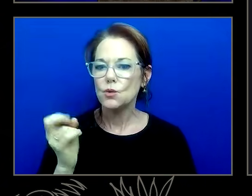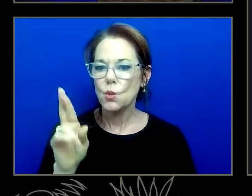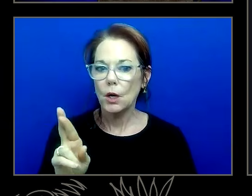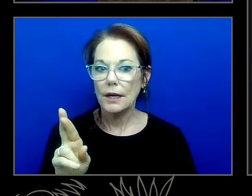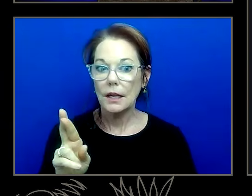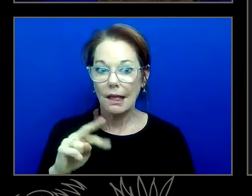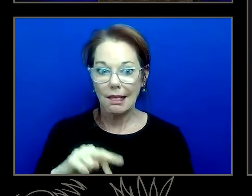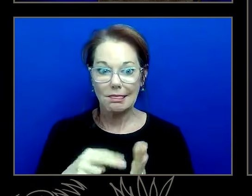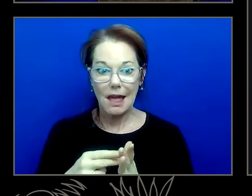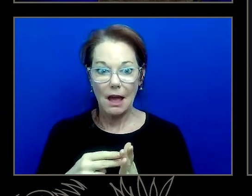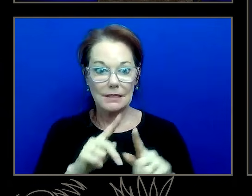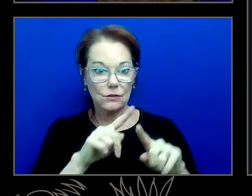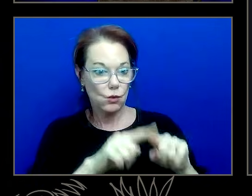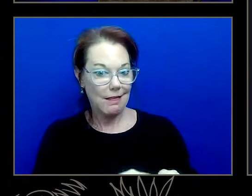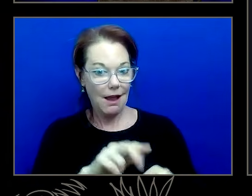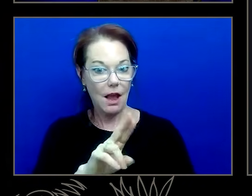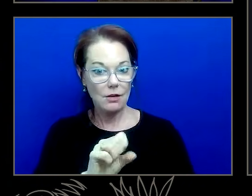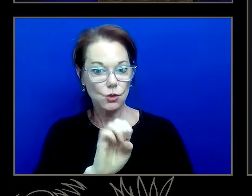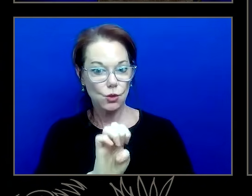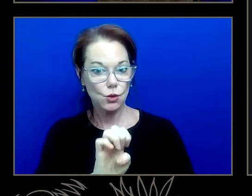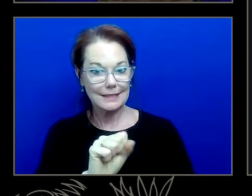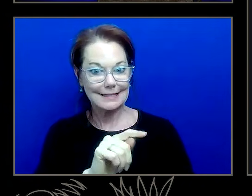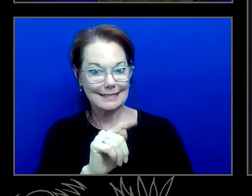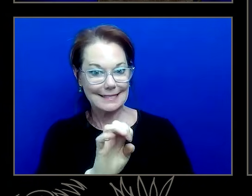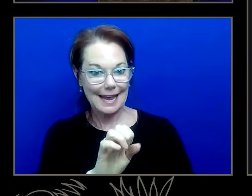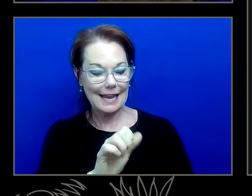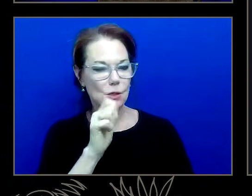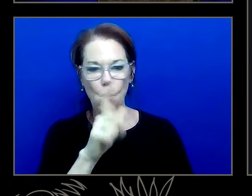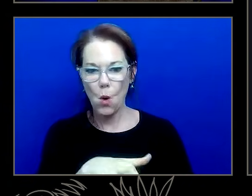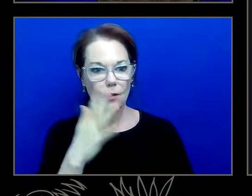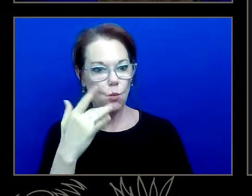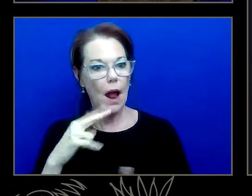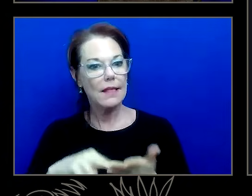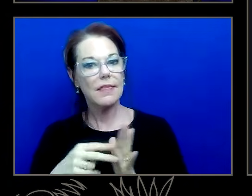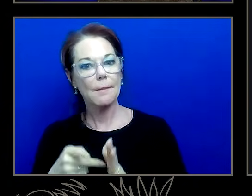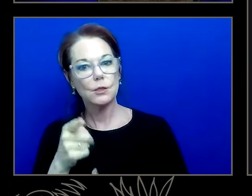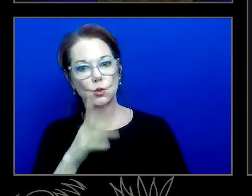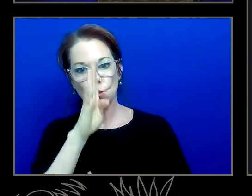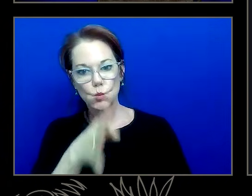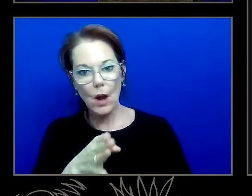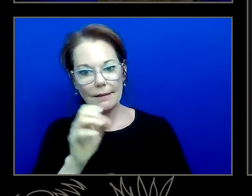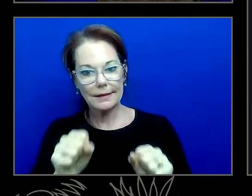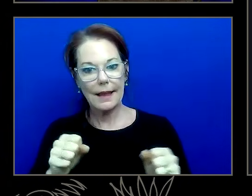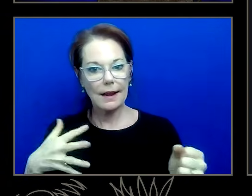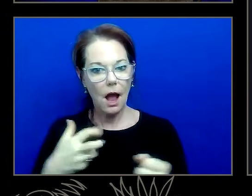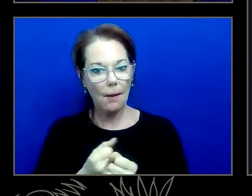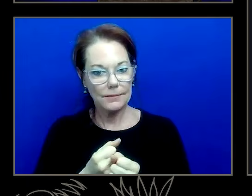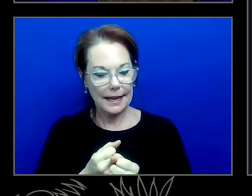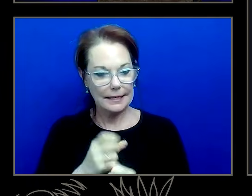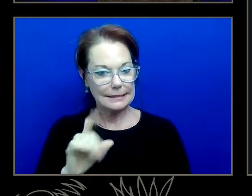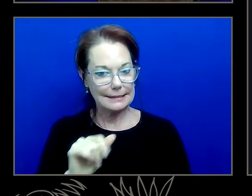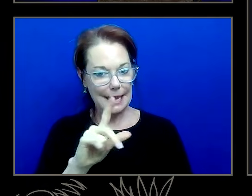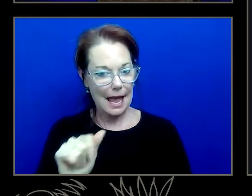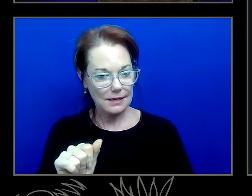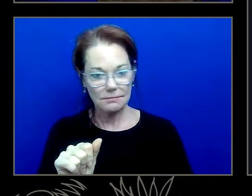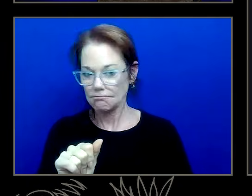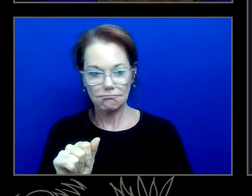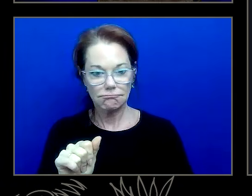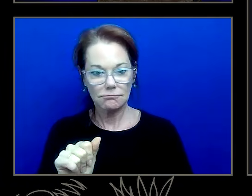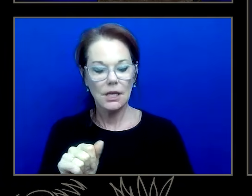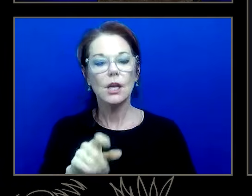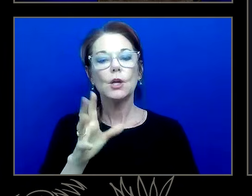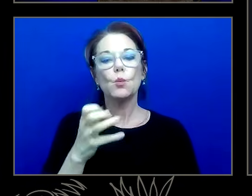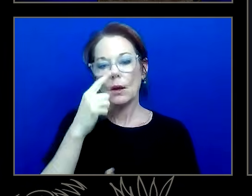to rely on useState because useState implies you could update the data directly when it shouldn't be the case in here. You want to check